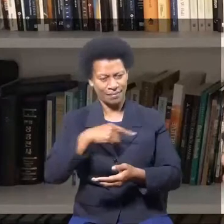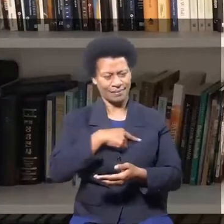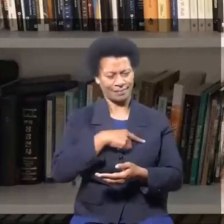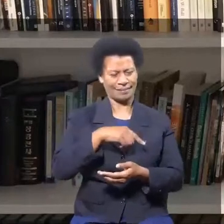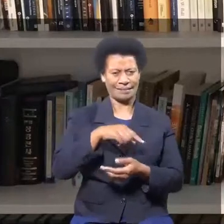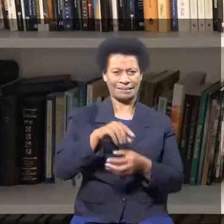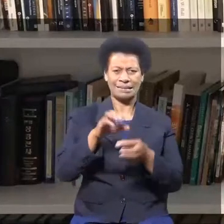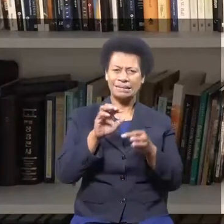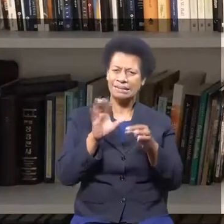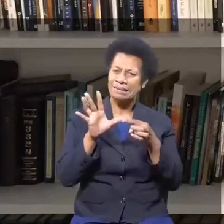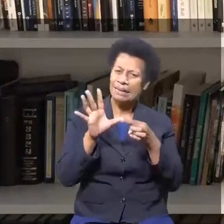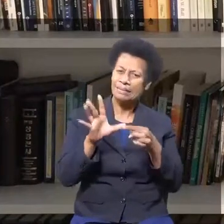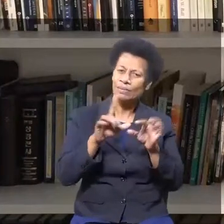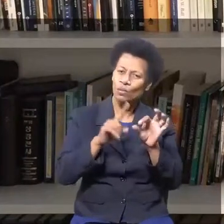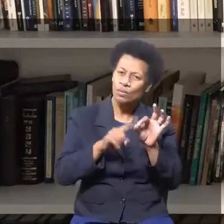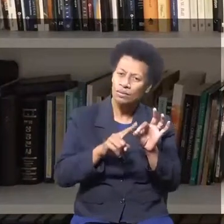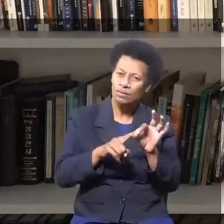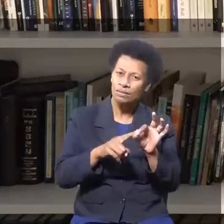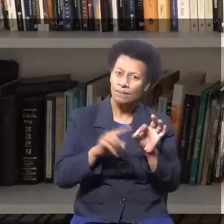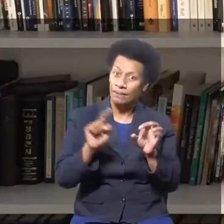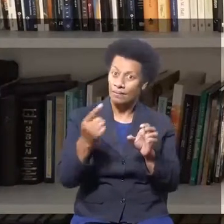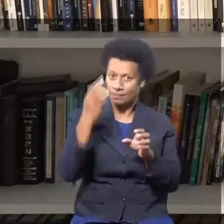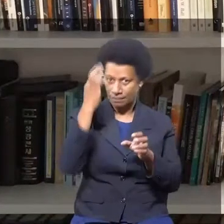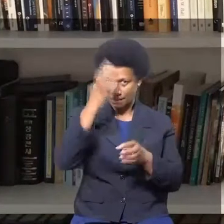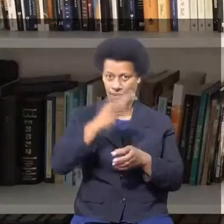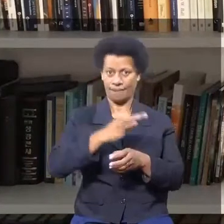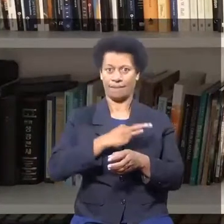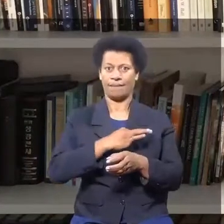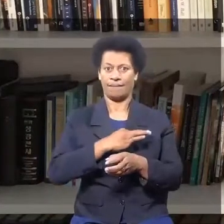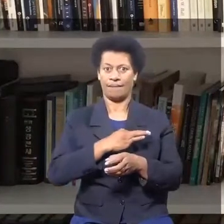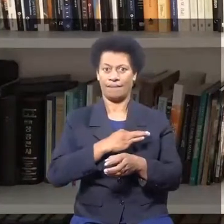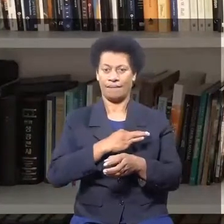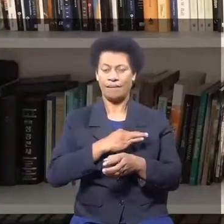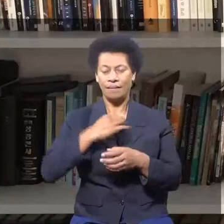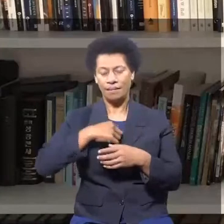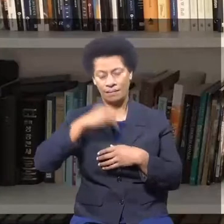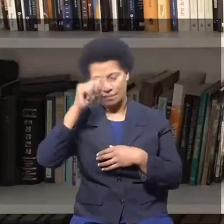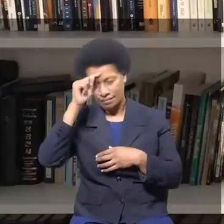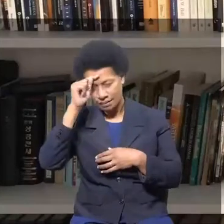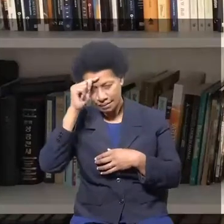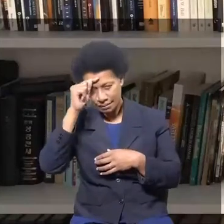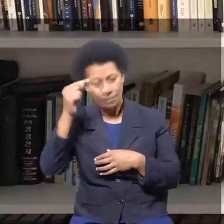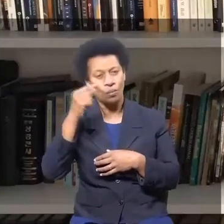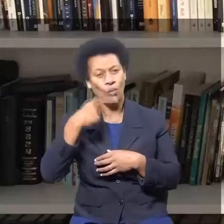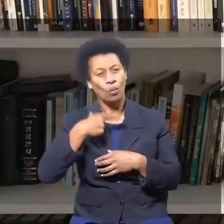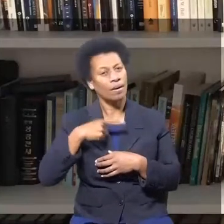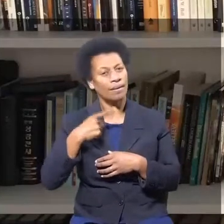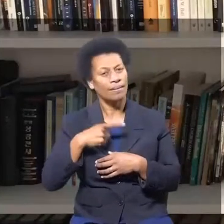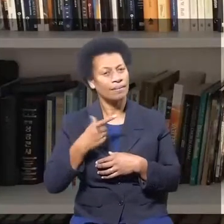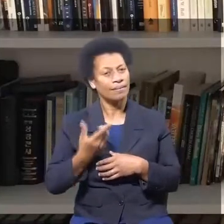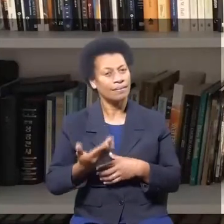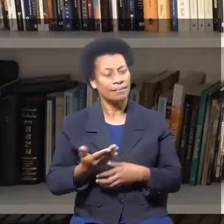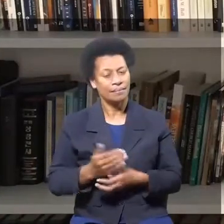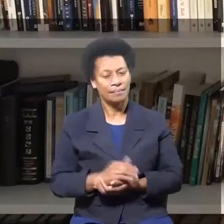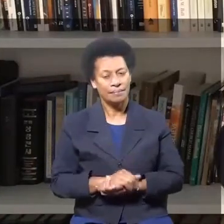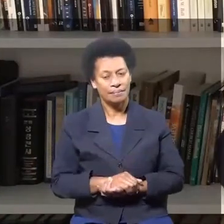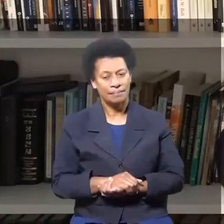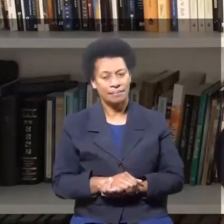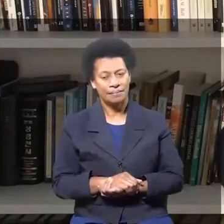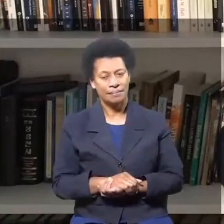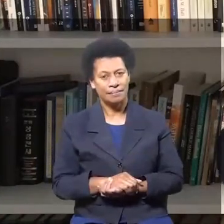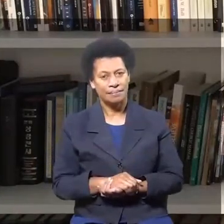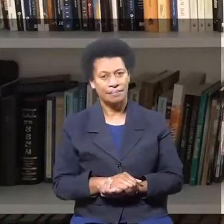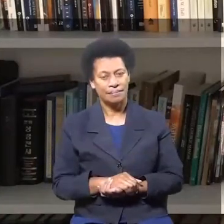to answer this question. If we are to believe it, we need to understand why. And I